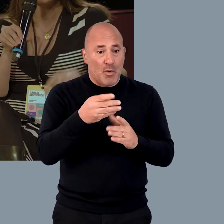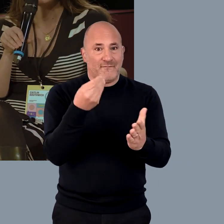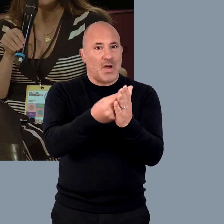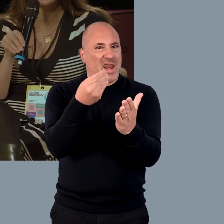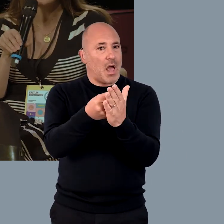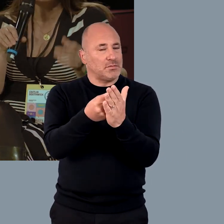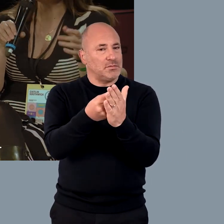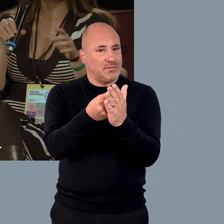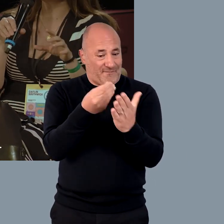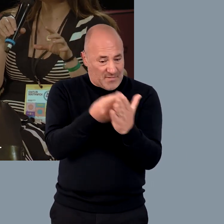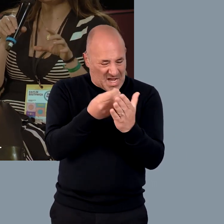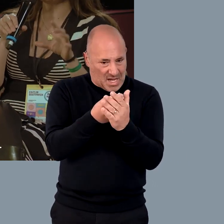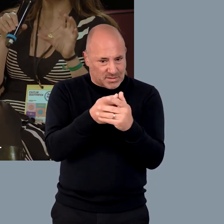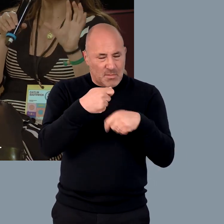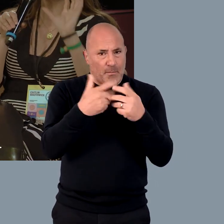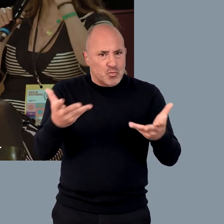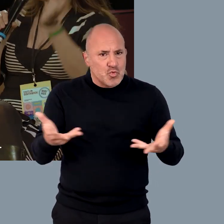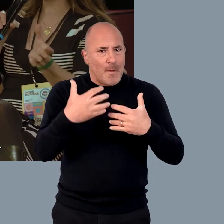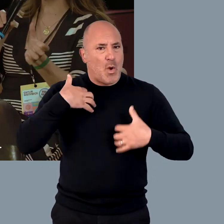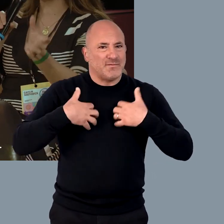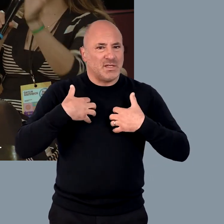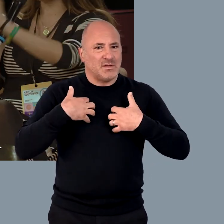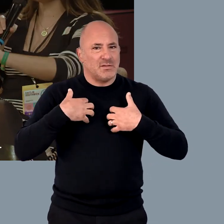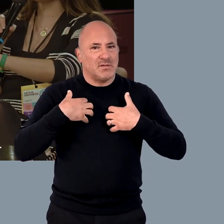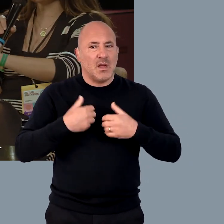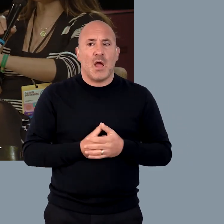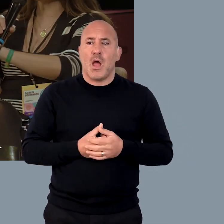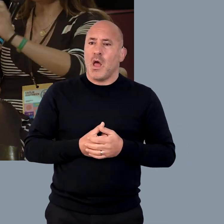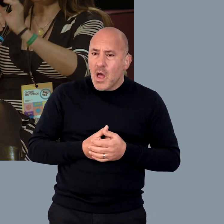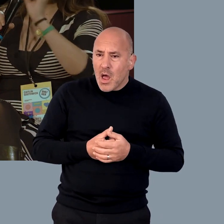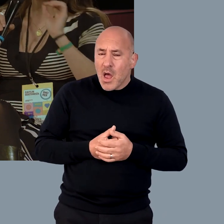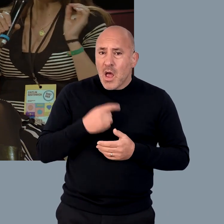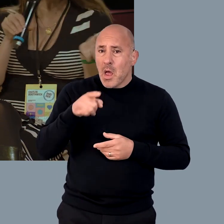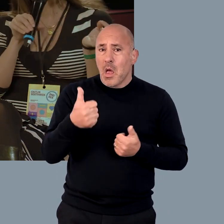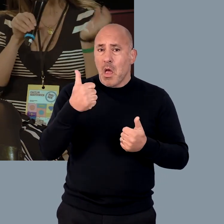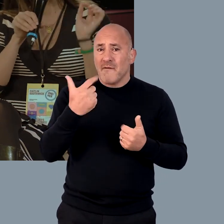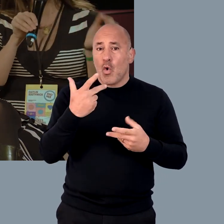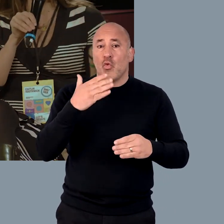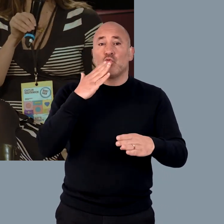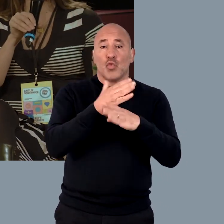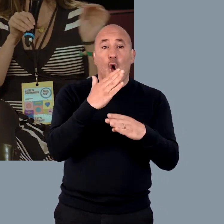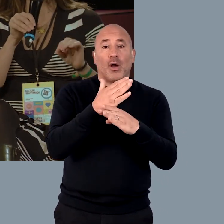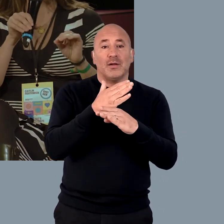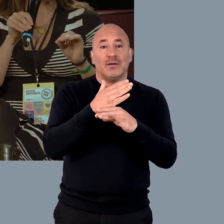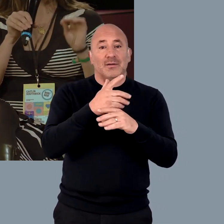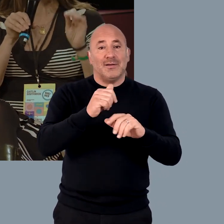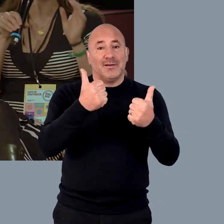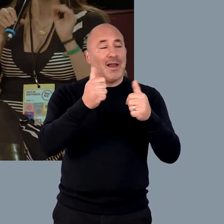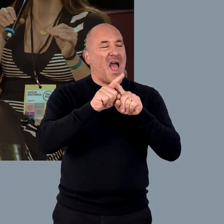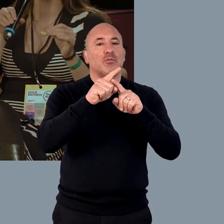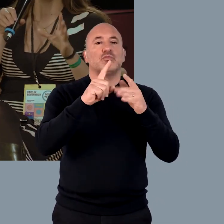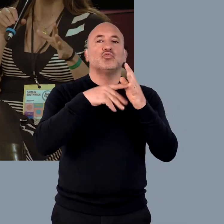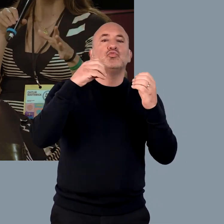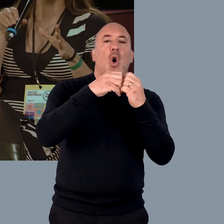agency in the United States. They were looking at, you know, financial drivers as motivators. And apparently that worked for jobs